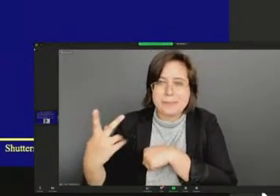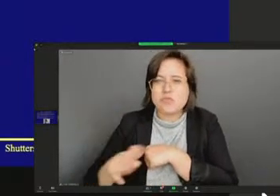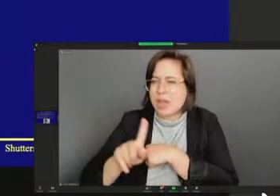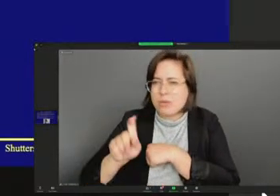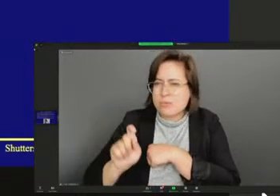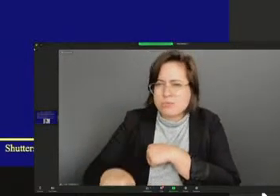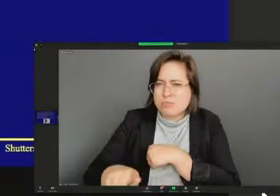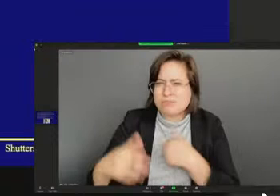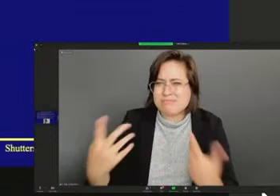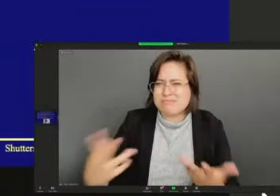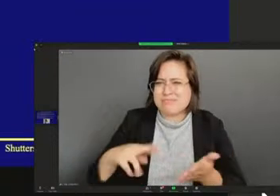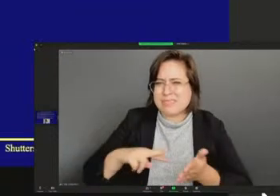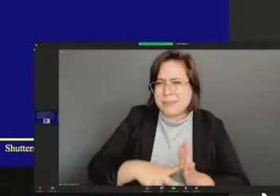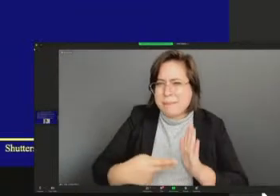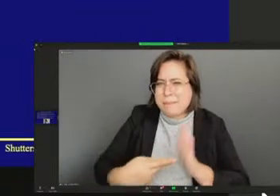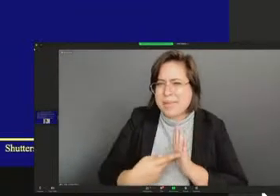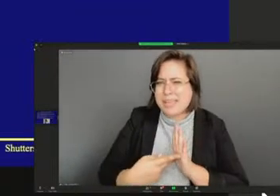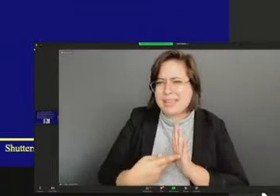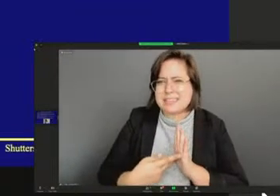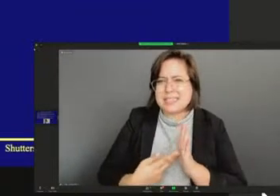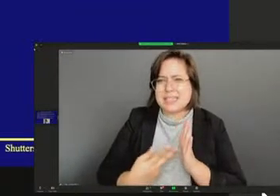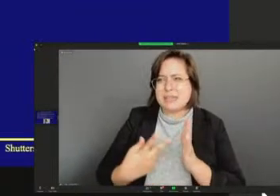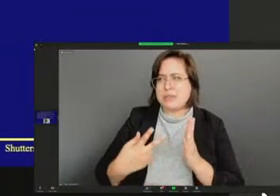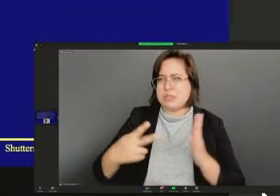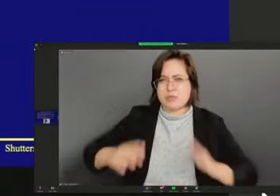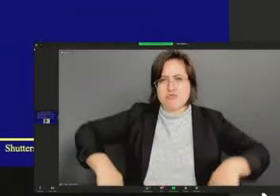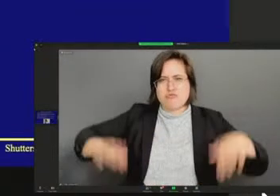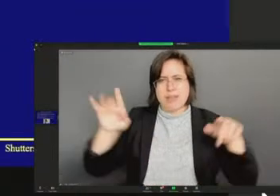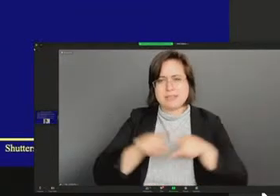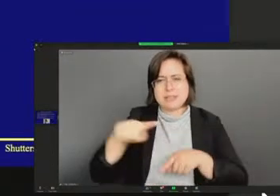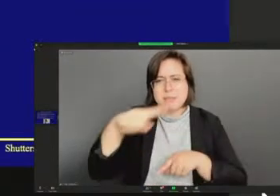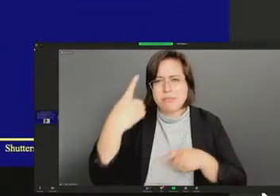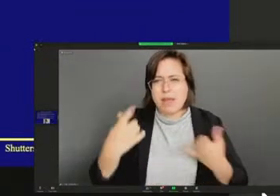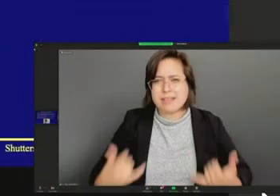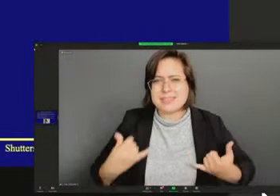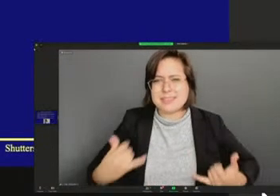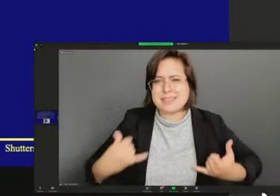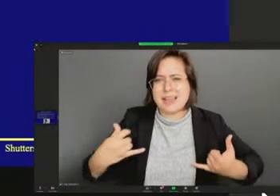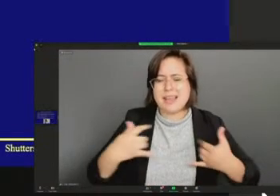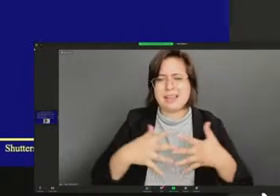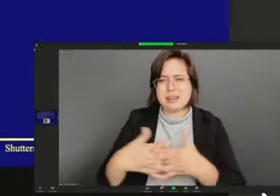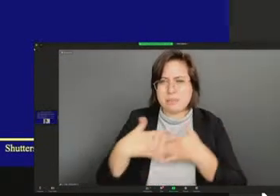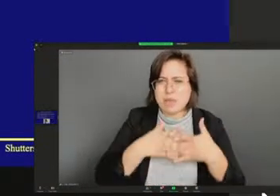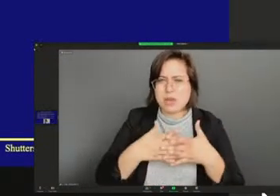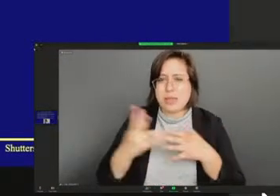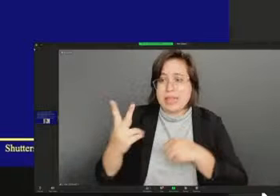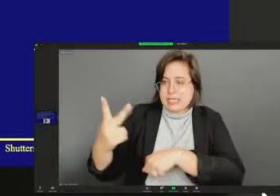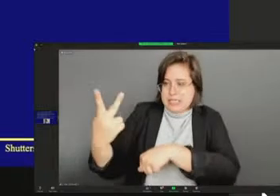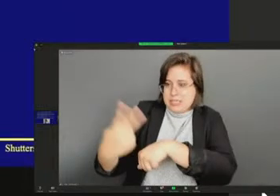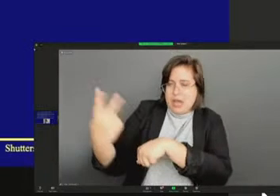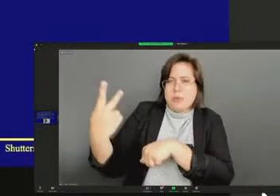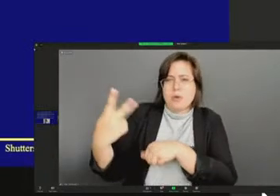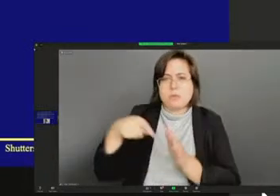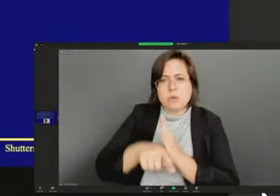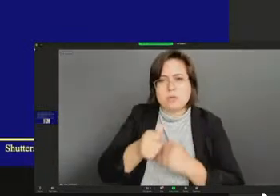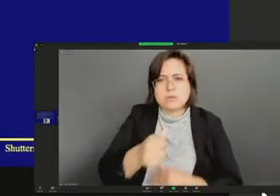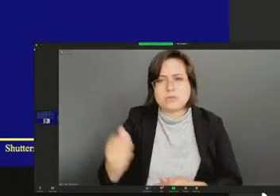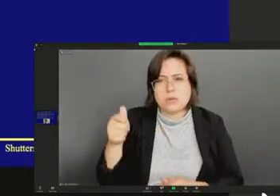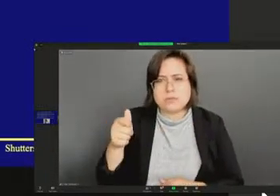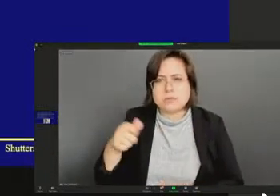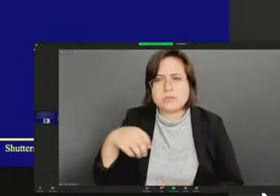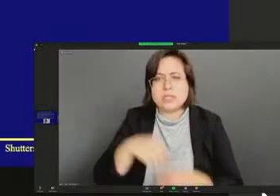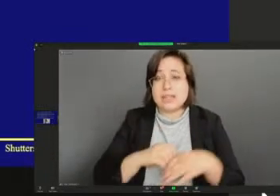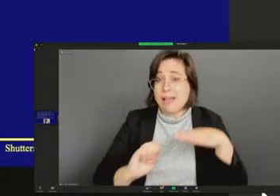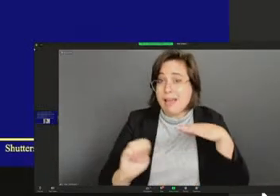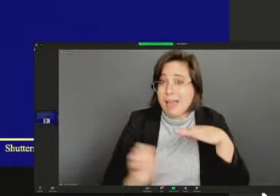does it mean to be raised Black in America today, that we see a doubling of the suicide rate among elementary